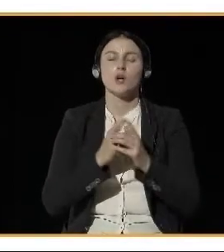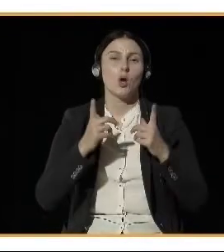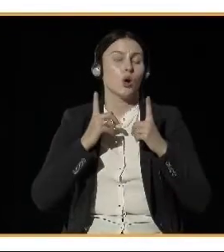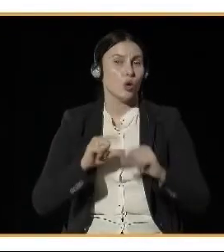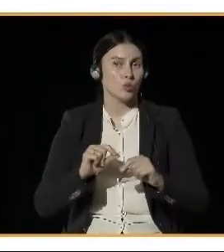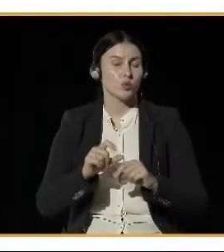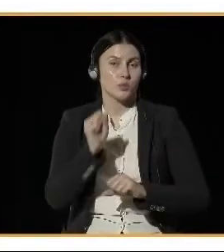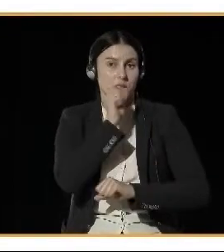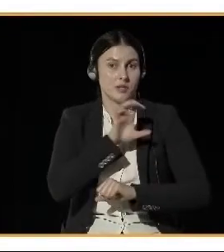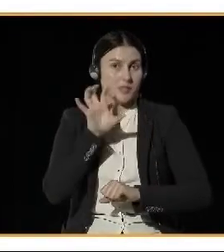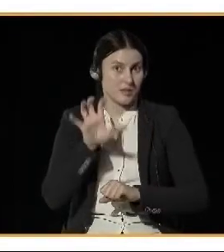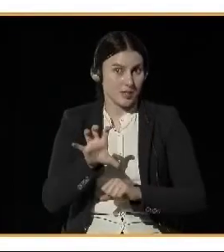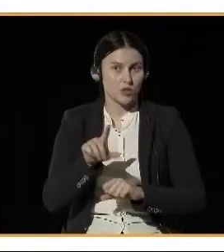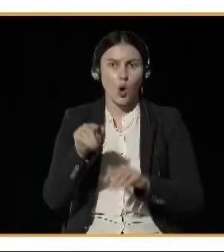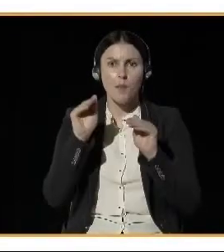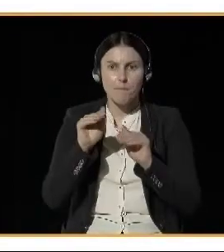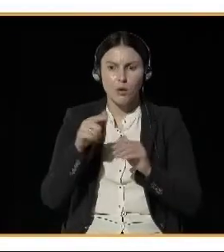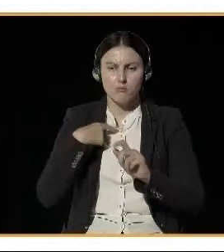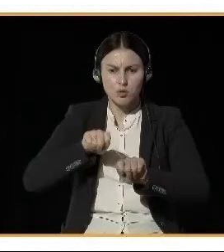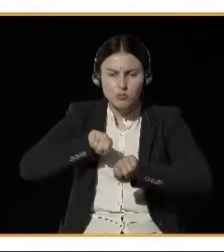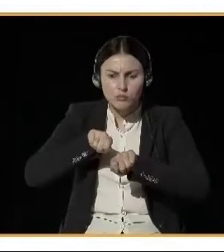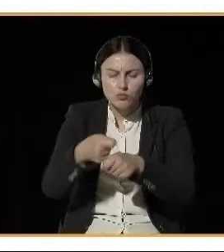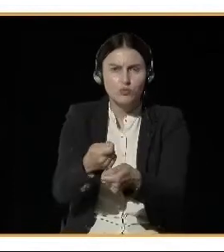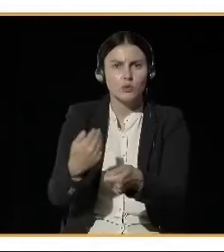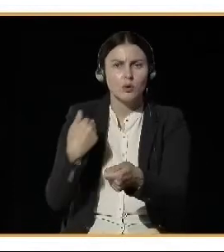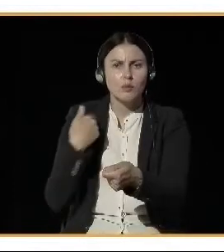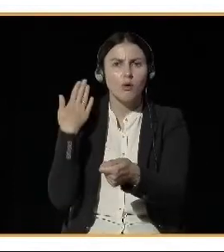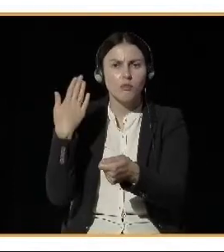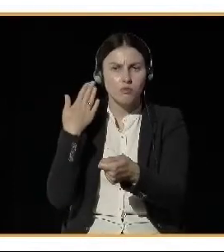some, let's say, voluntary actions,